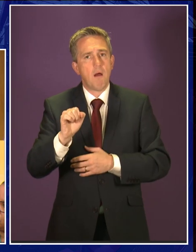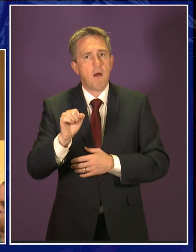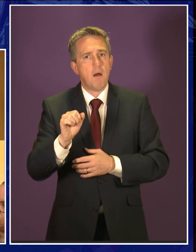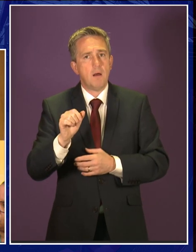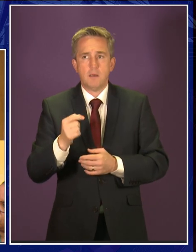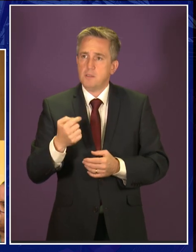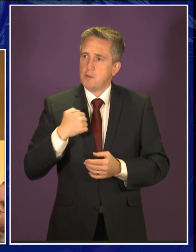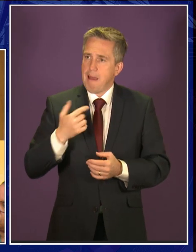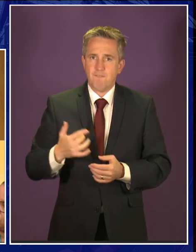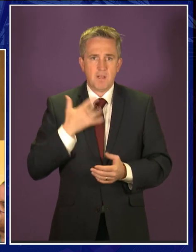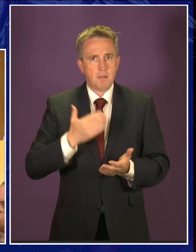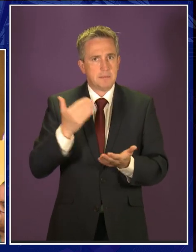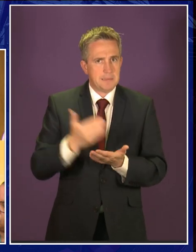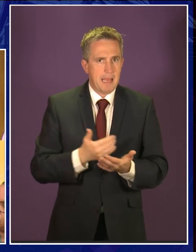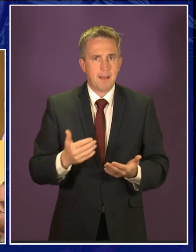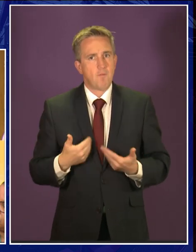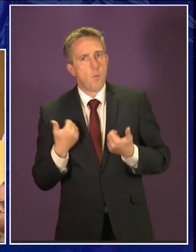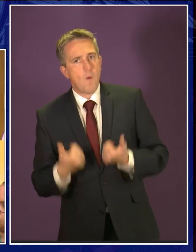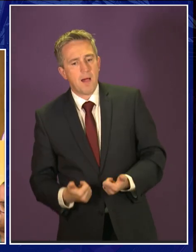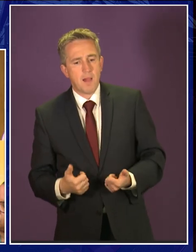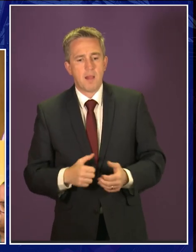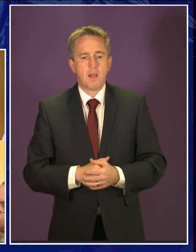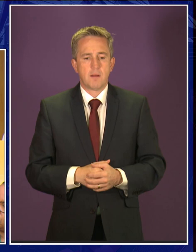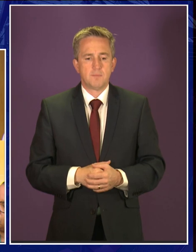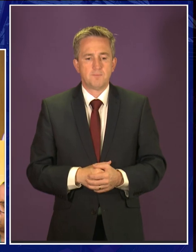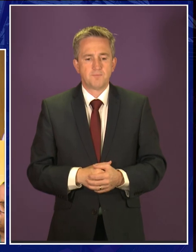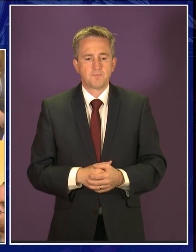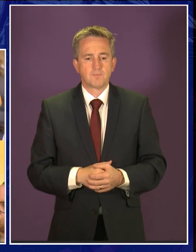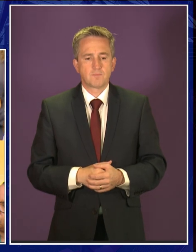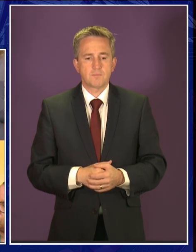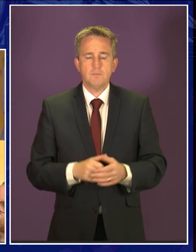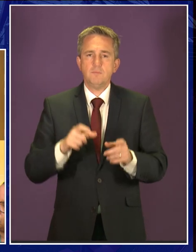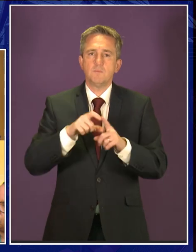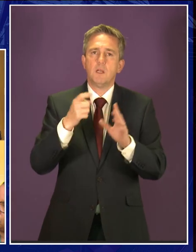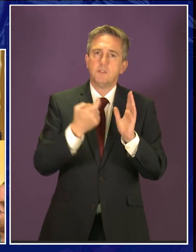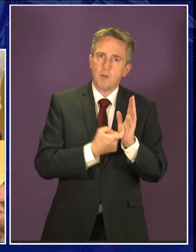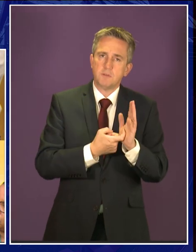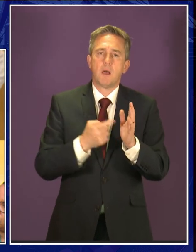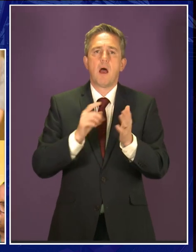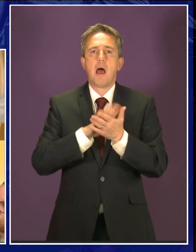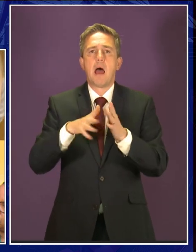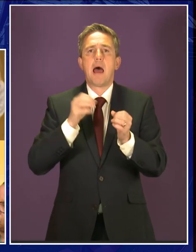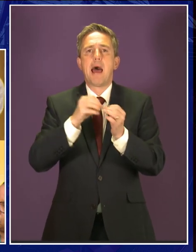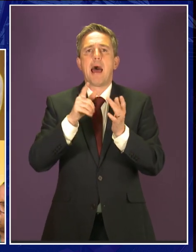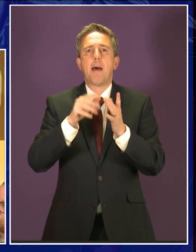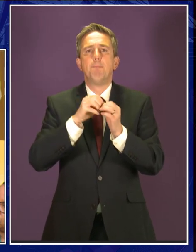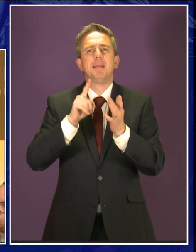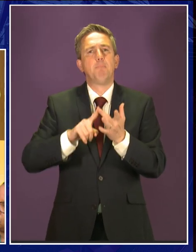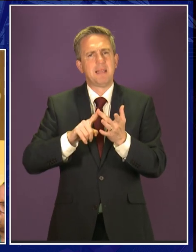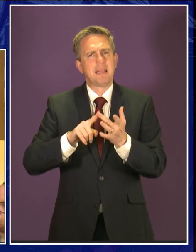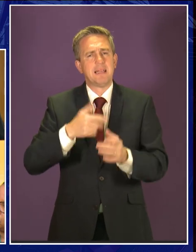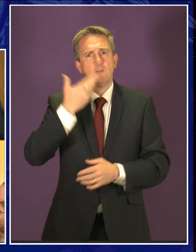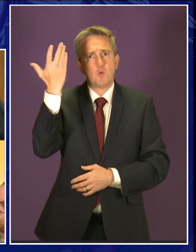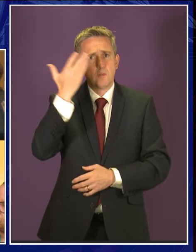safe, well, and good. And moving on, we have heard from Dr. Asal Habibi about the benefits of music,